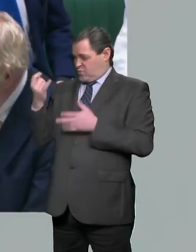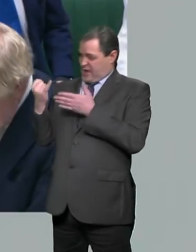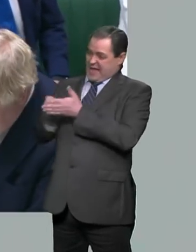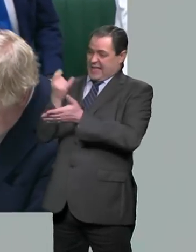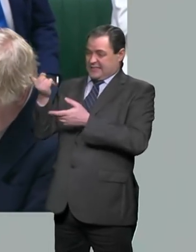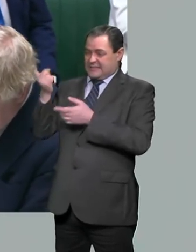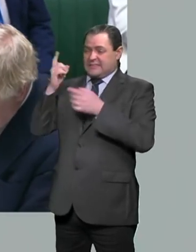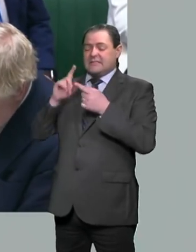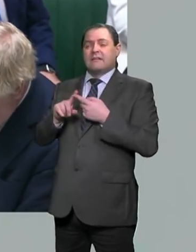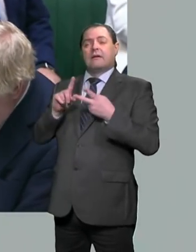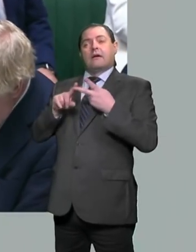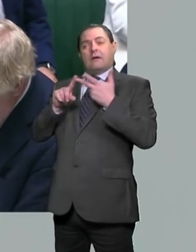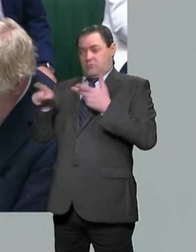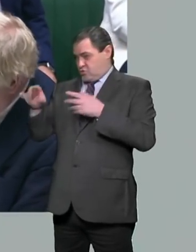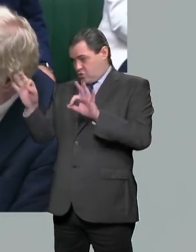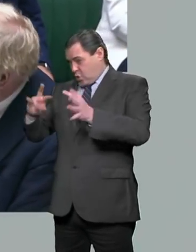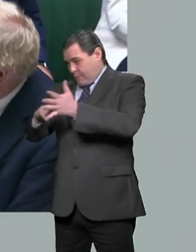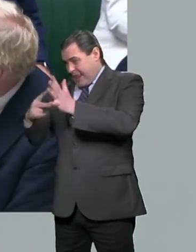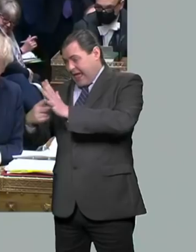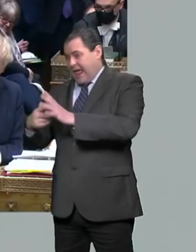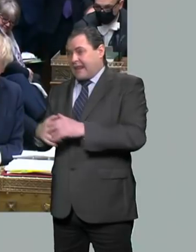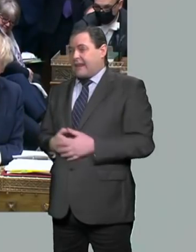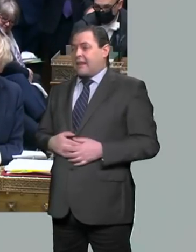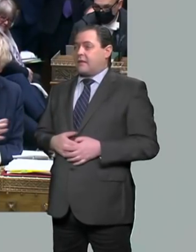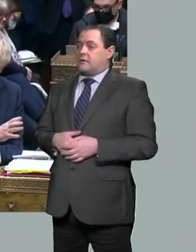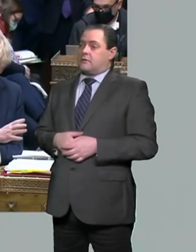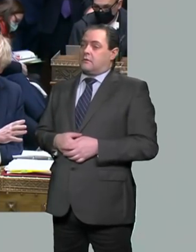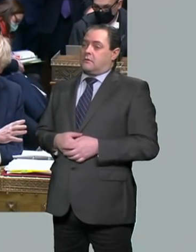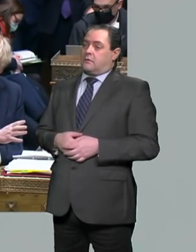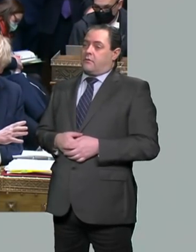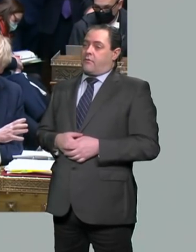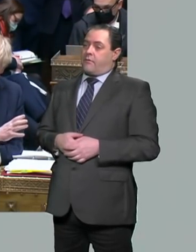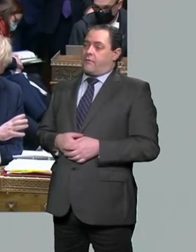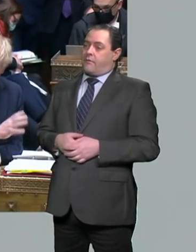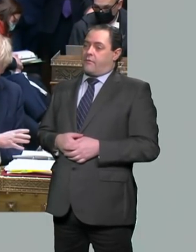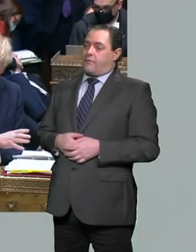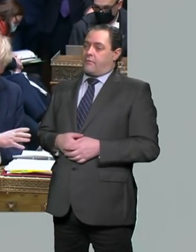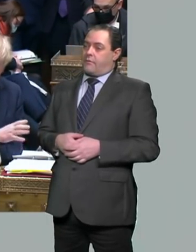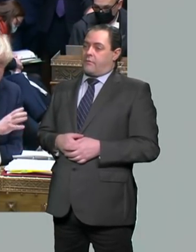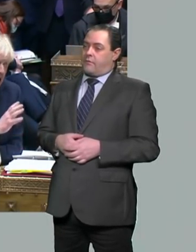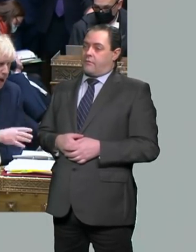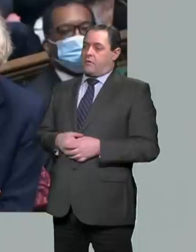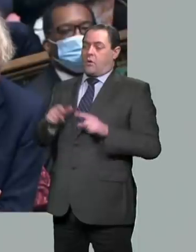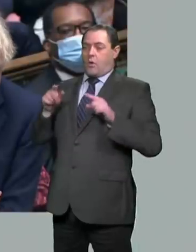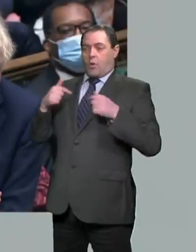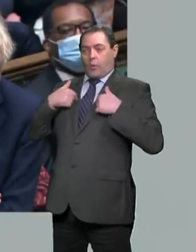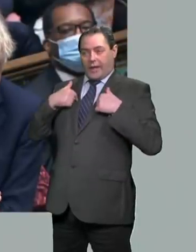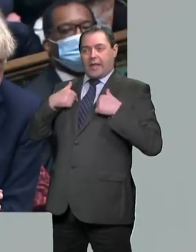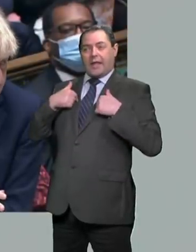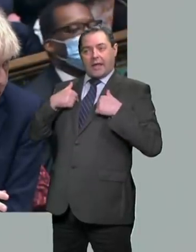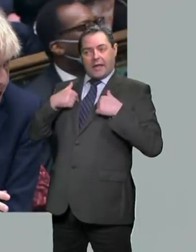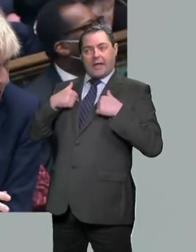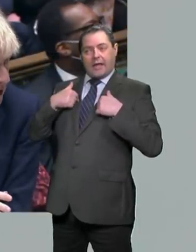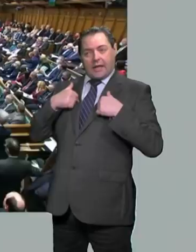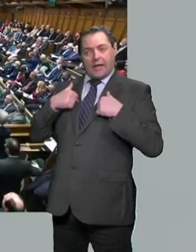it, and they have no plan. And we are, well, Mr. Speaker, we are building a coalition. We